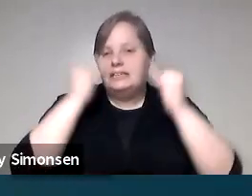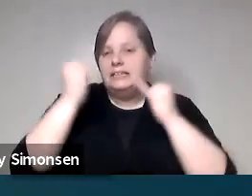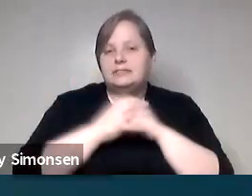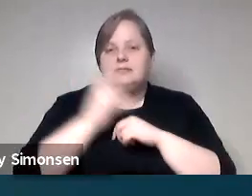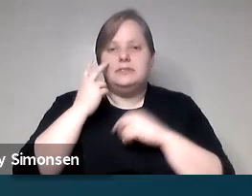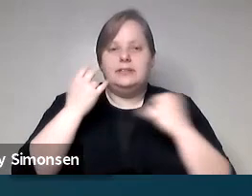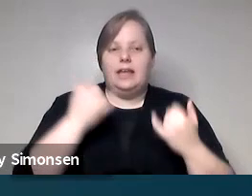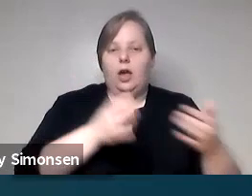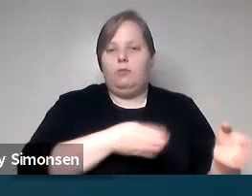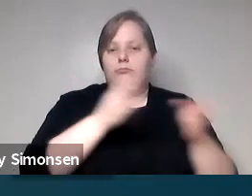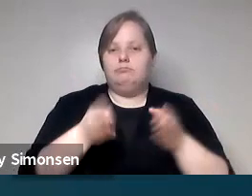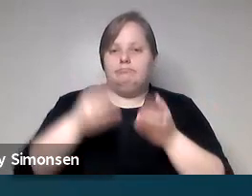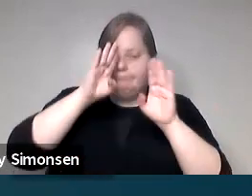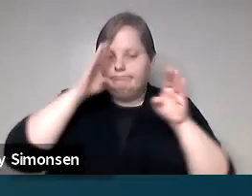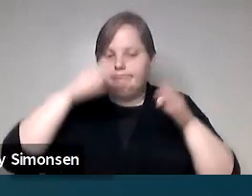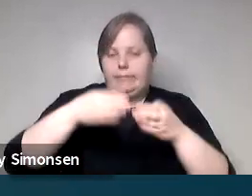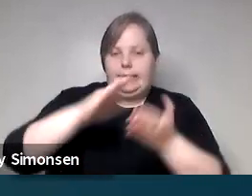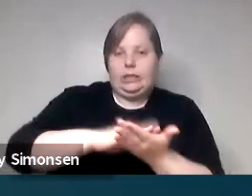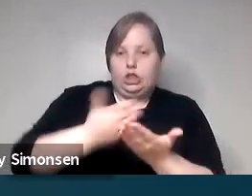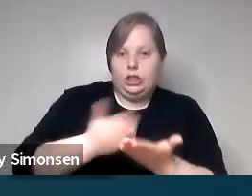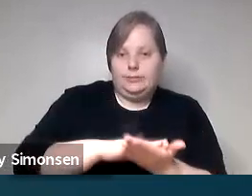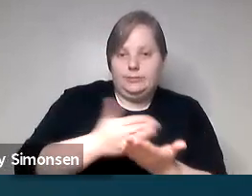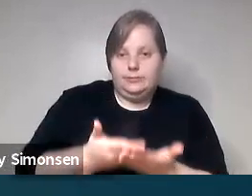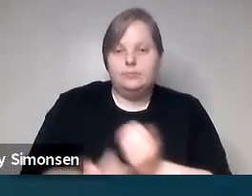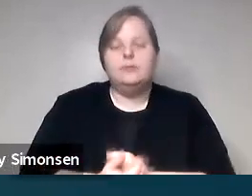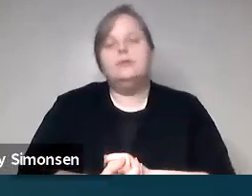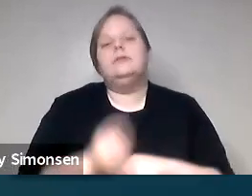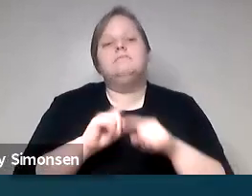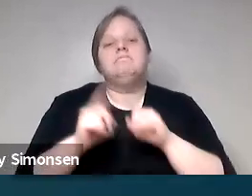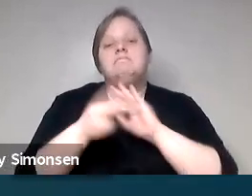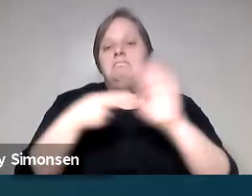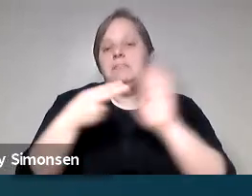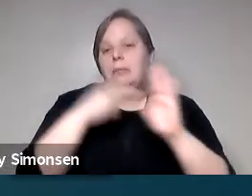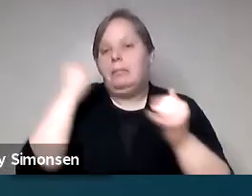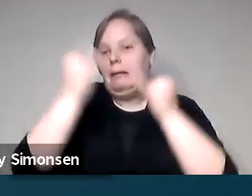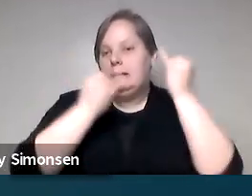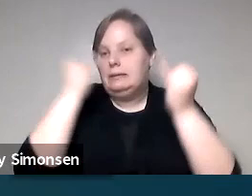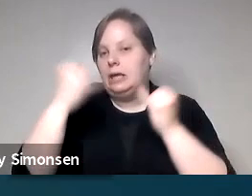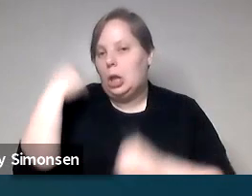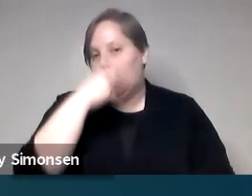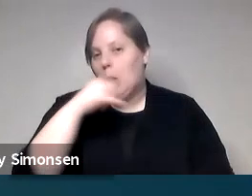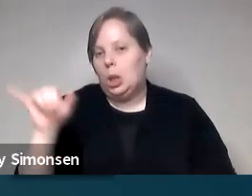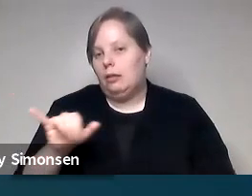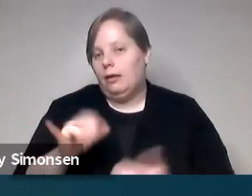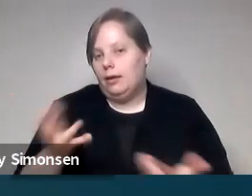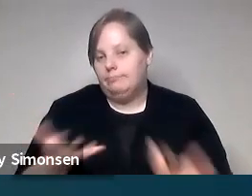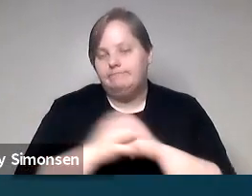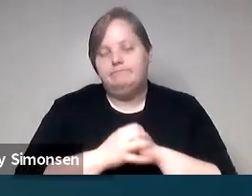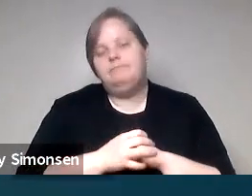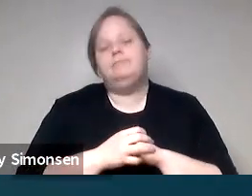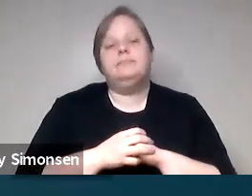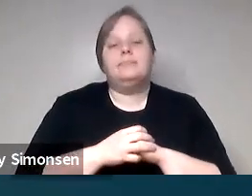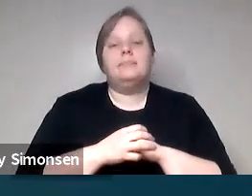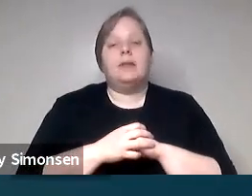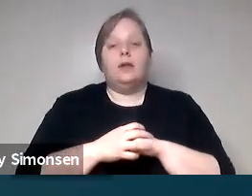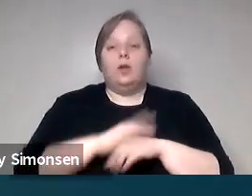be moving into the kitchen of some labeling ideas. They are not all of